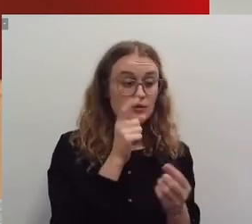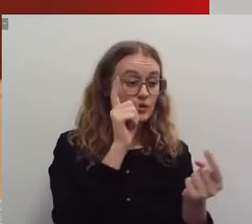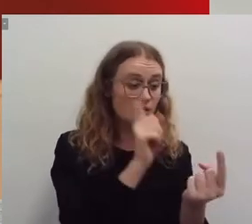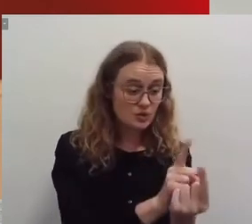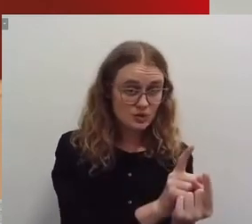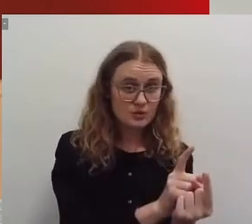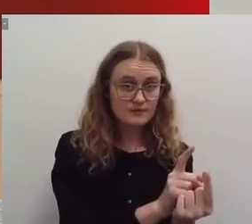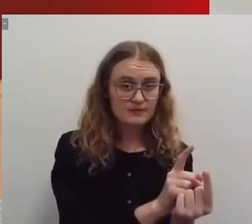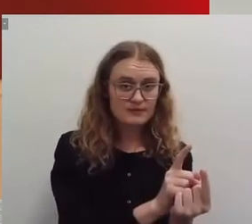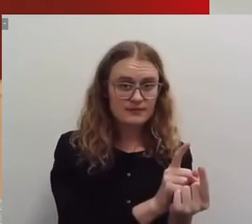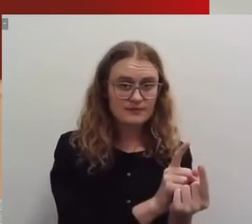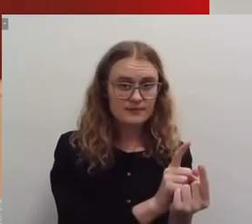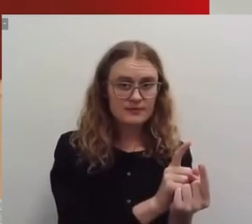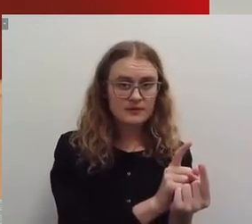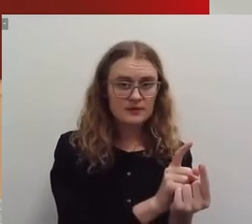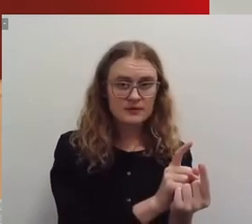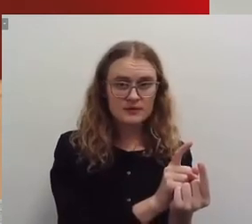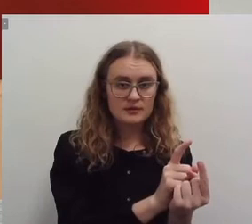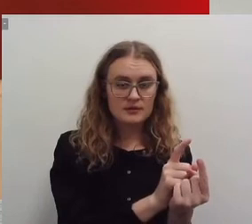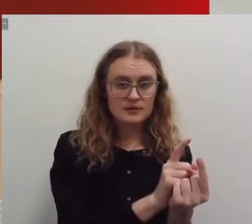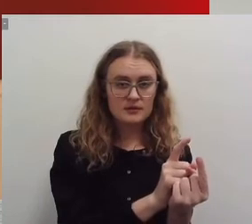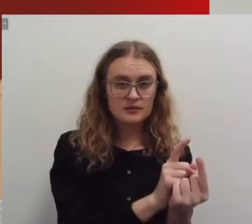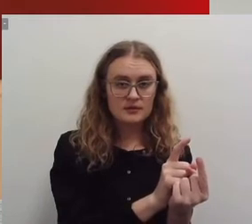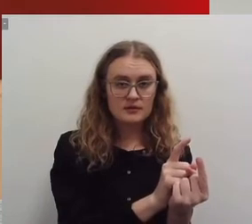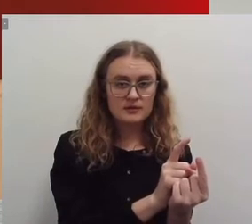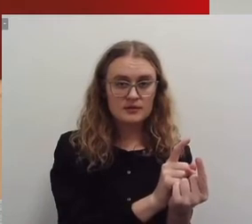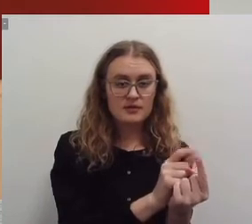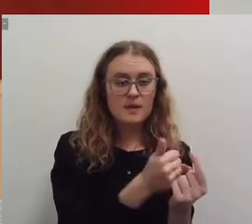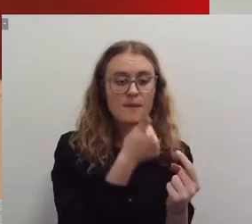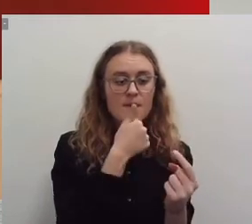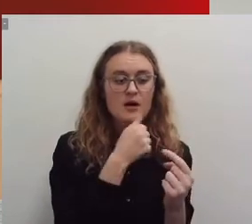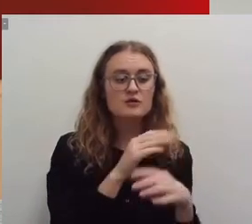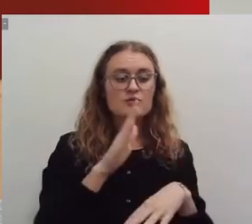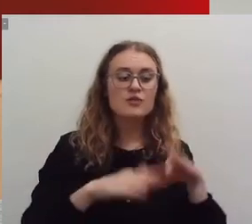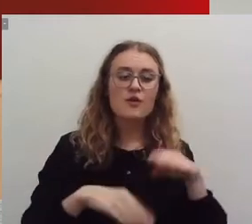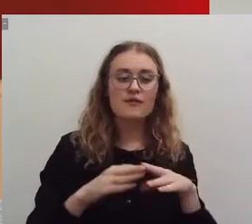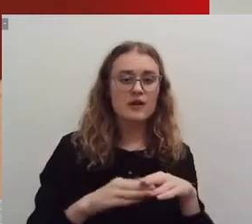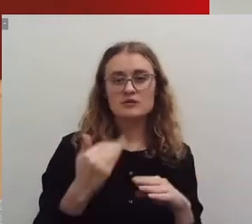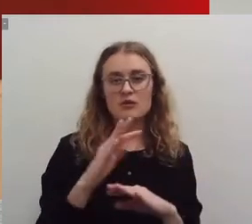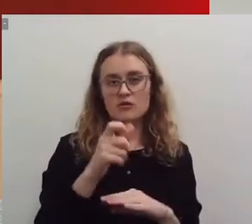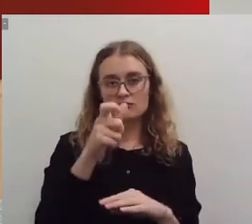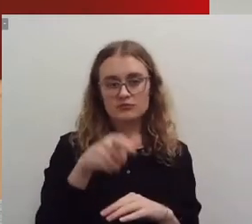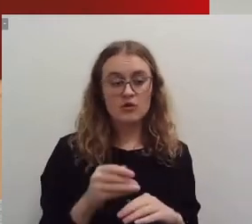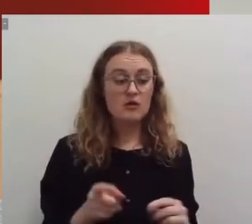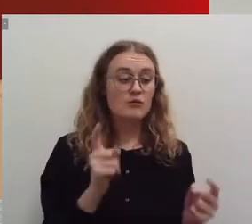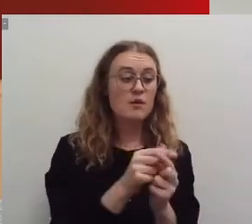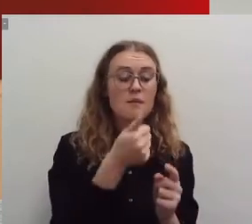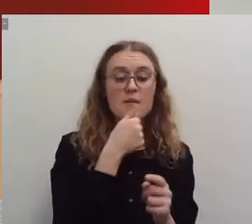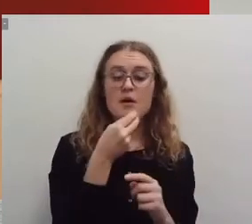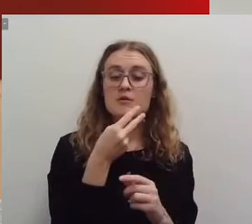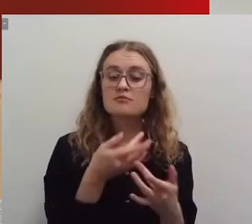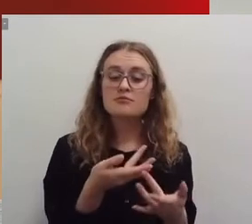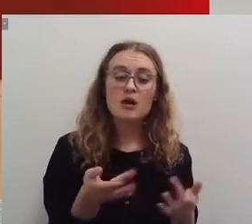as we talking in society, there is understanding, yeah, they need it. But when we go